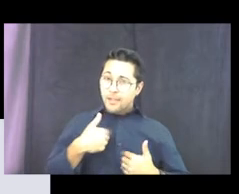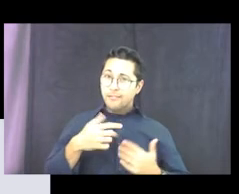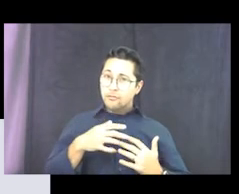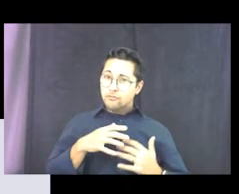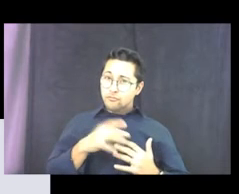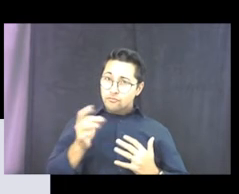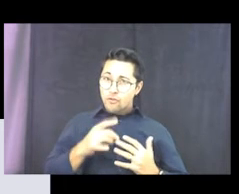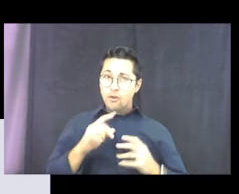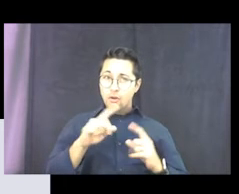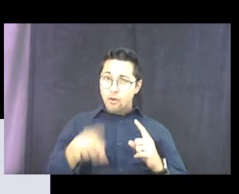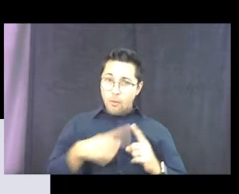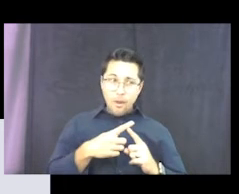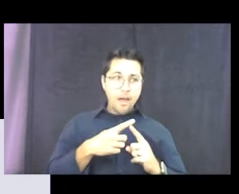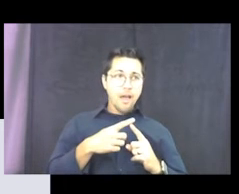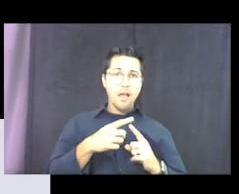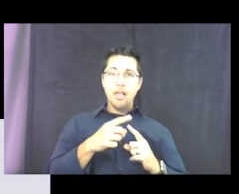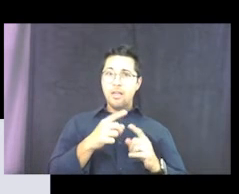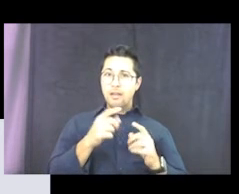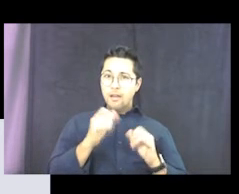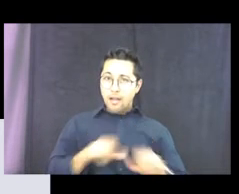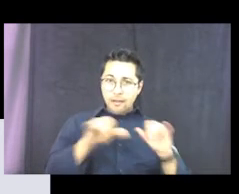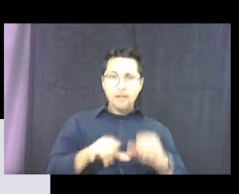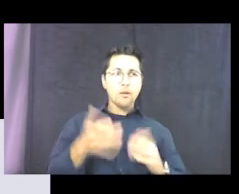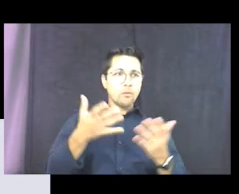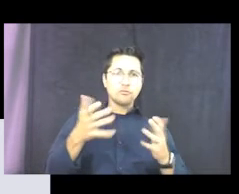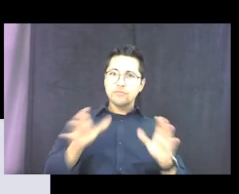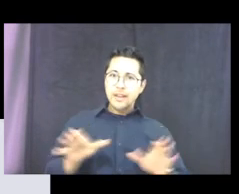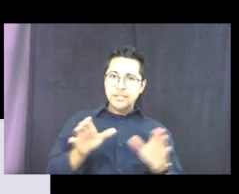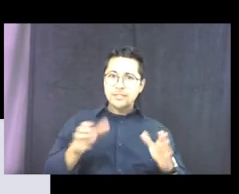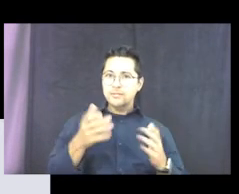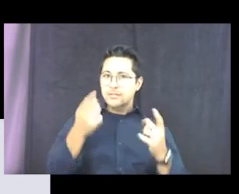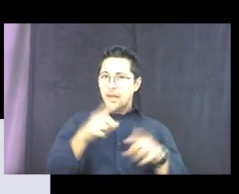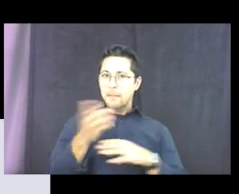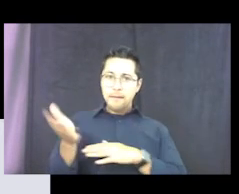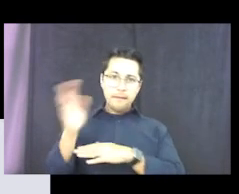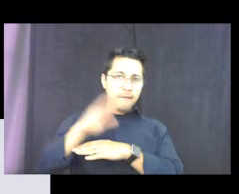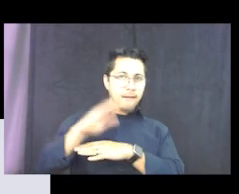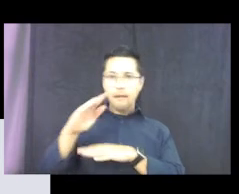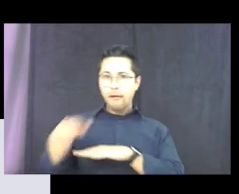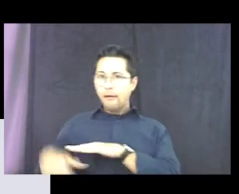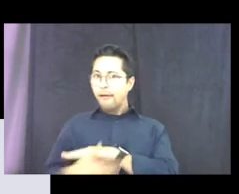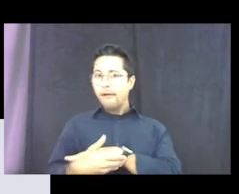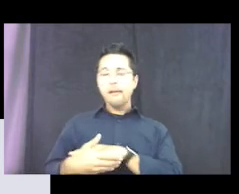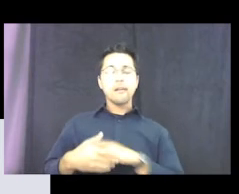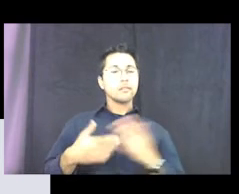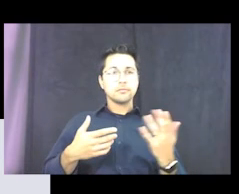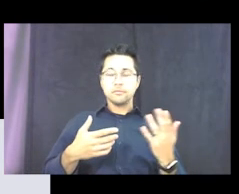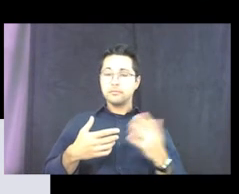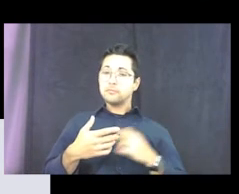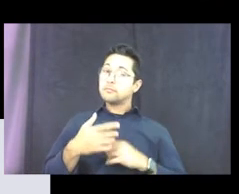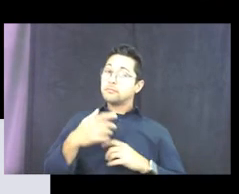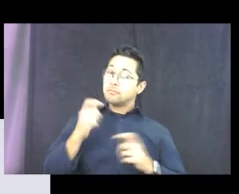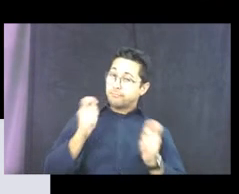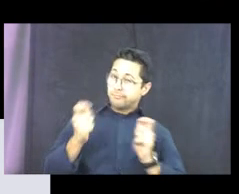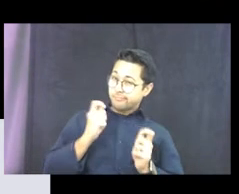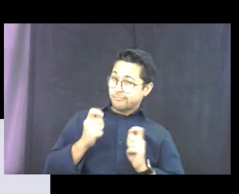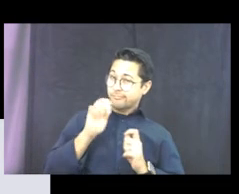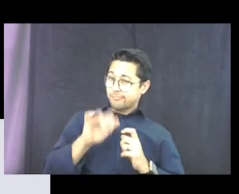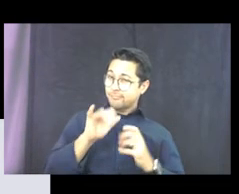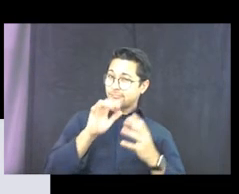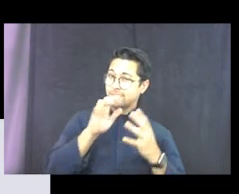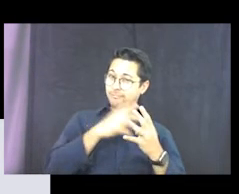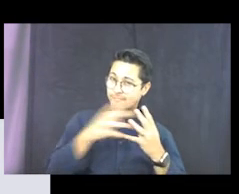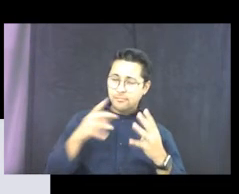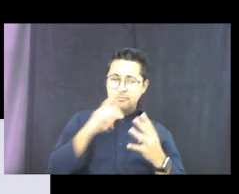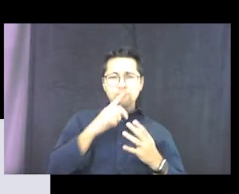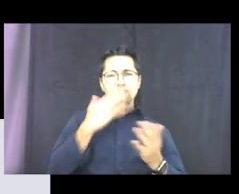daily routine, what activities happen throughout the day or night? Managing and customizing a schedule or daily routine is a